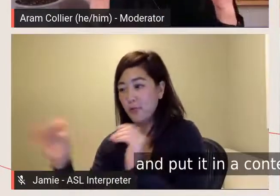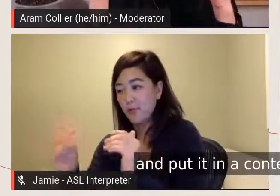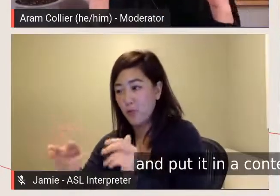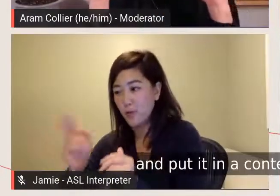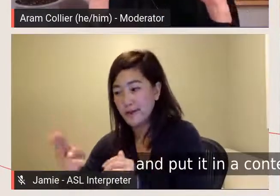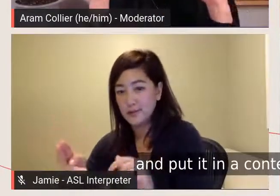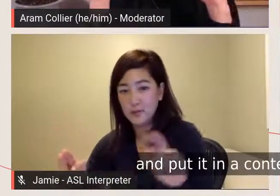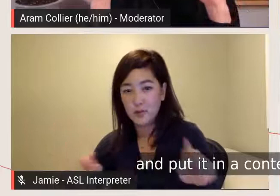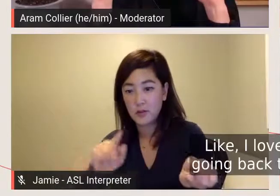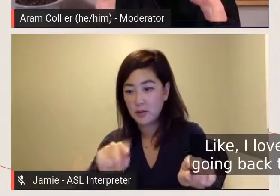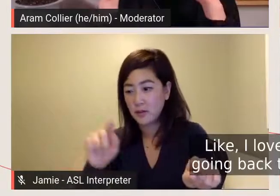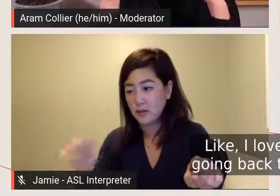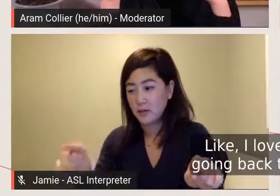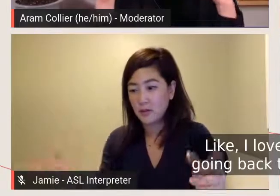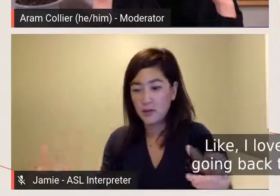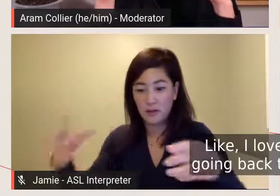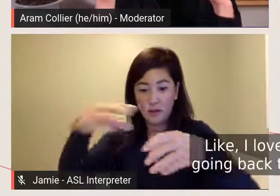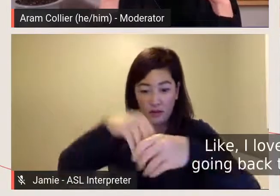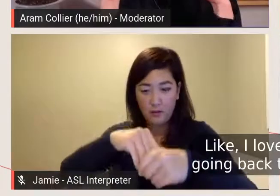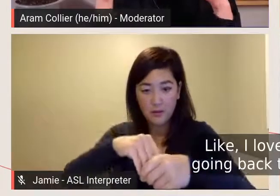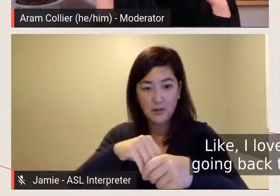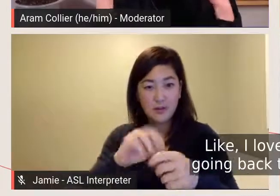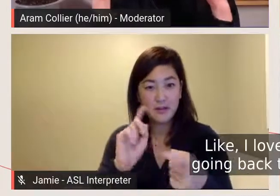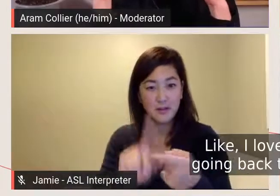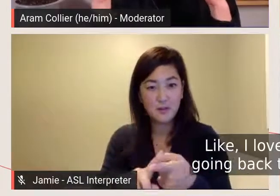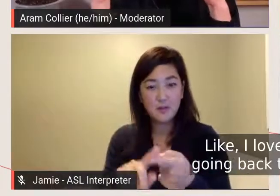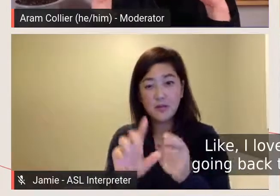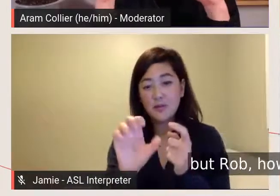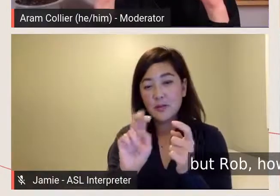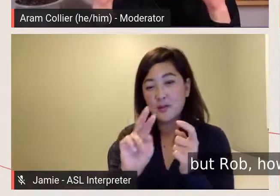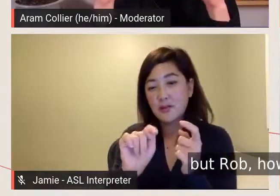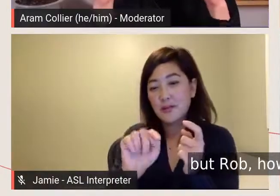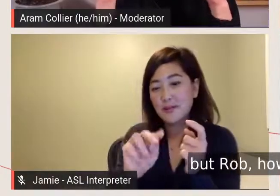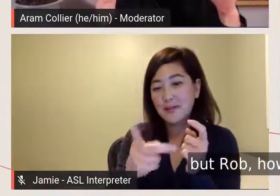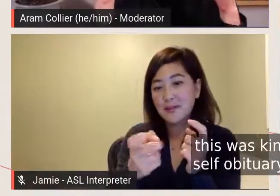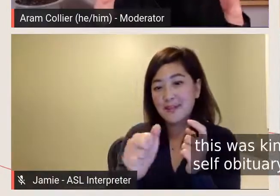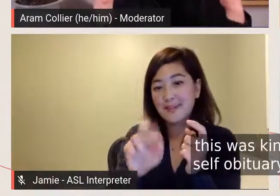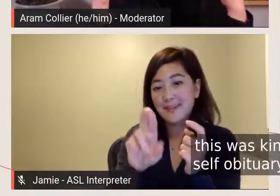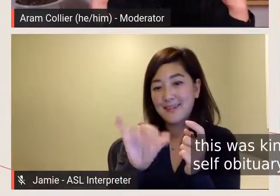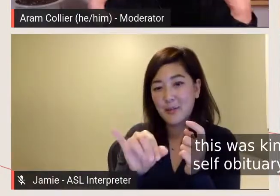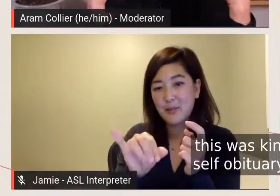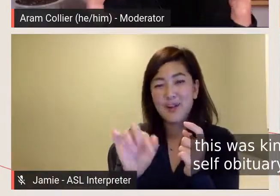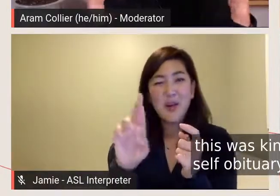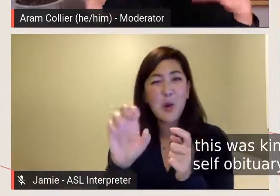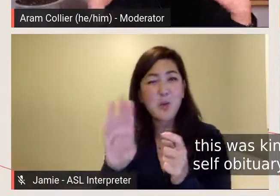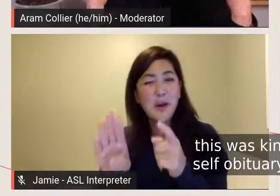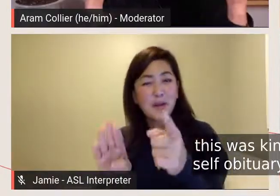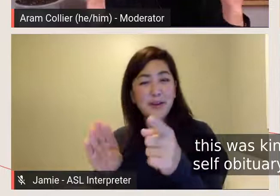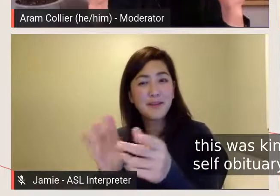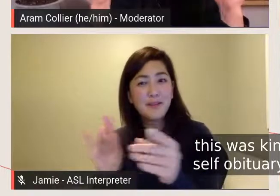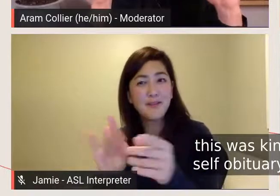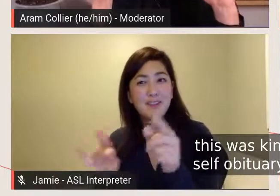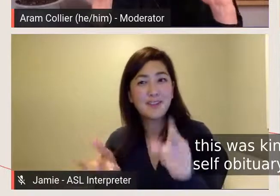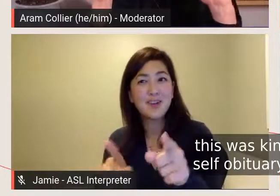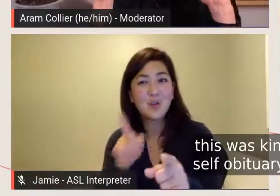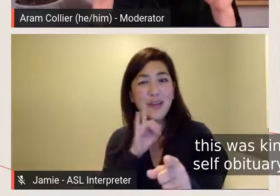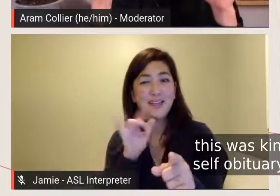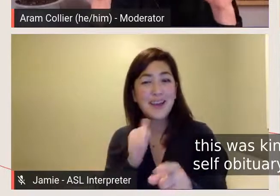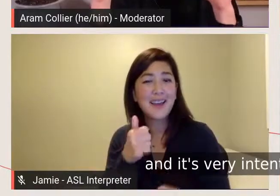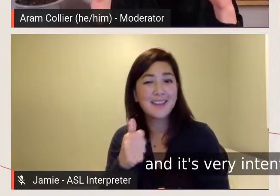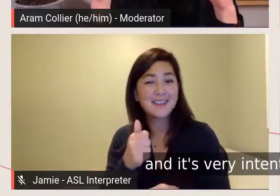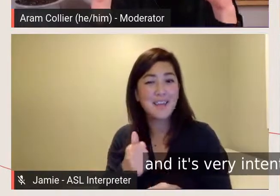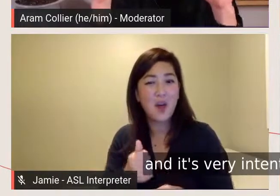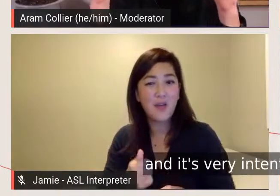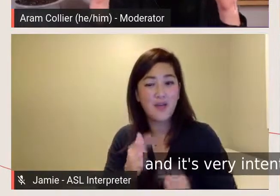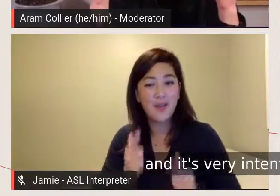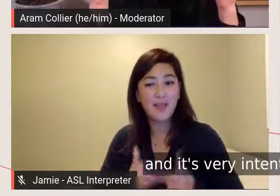a contemporary context. Like I love, and I'm going back to it again, but Rob, how you said this was kind of like a self-obituary in a way,